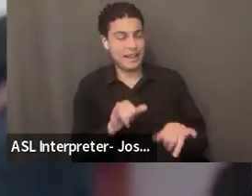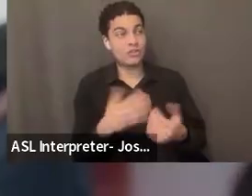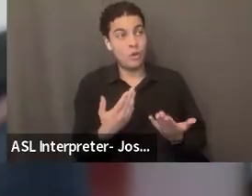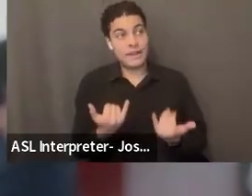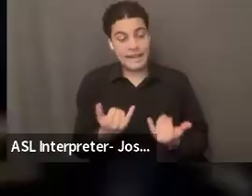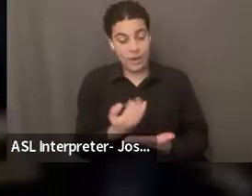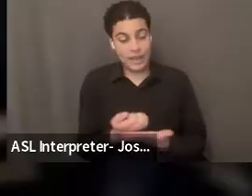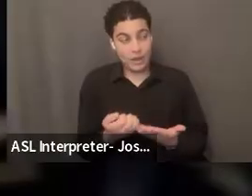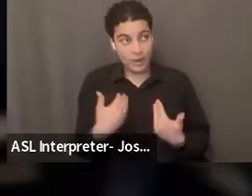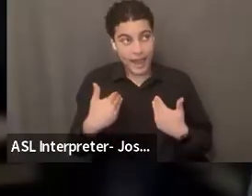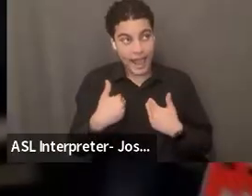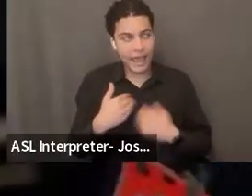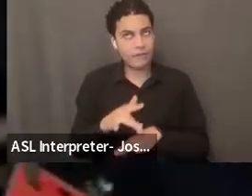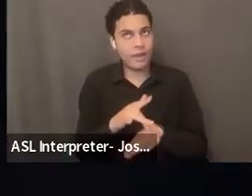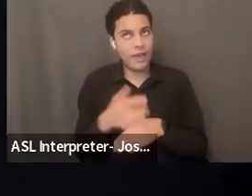excited to see how it goes.